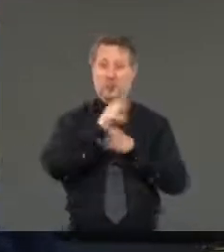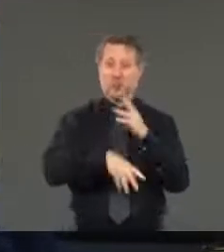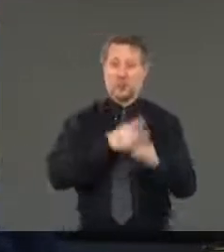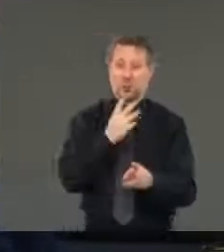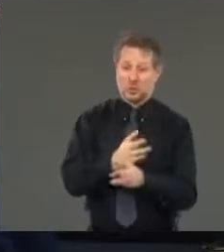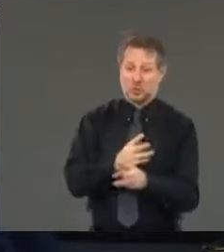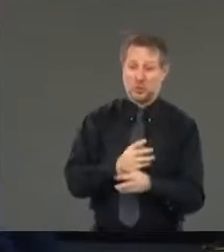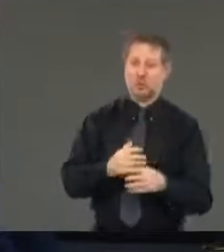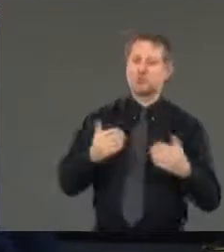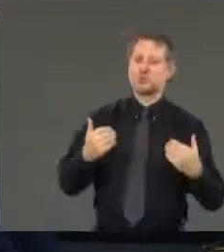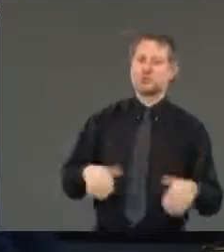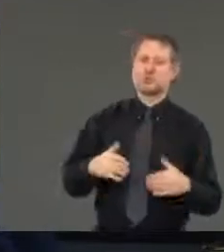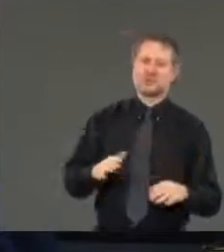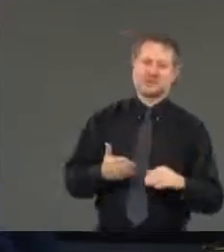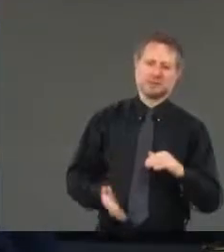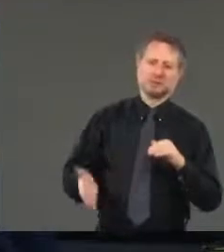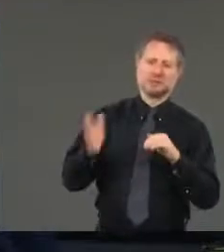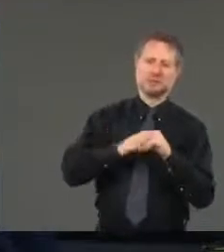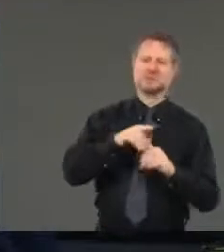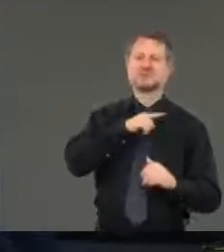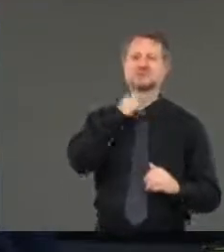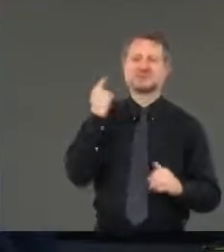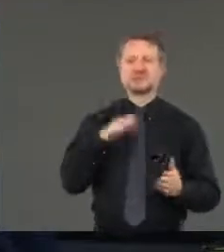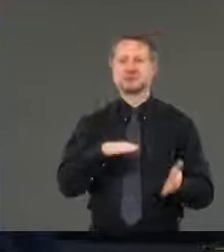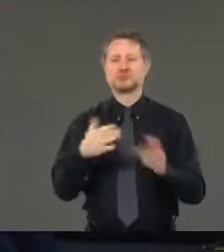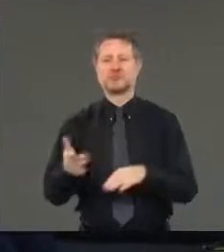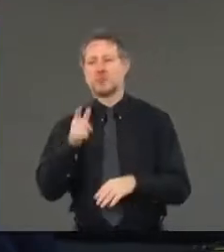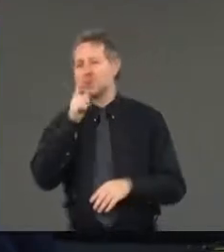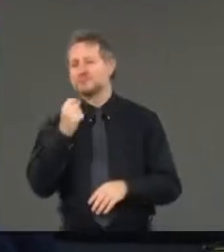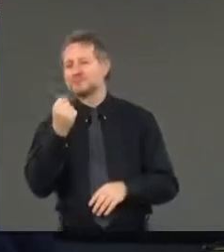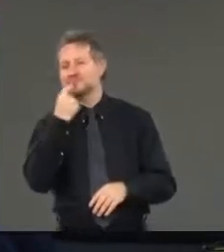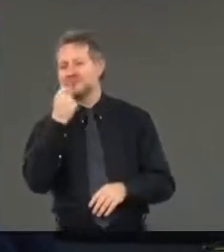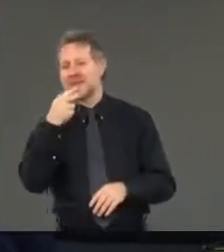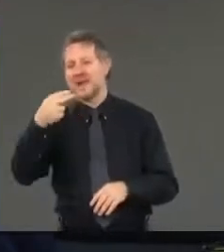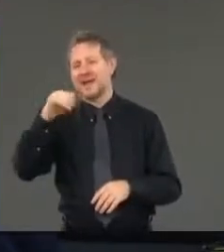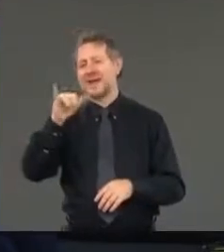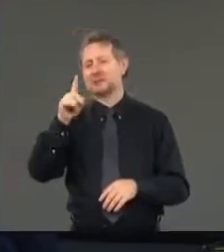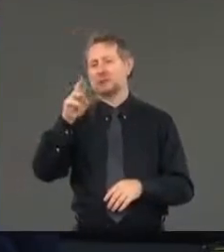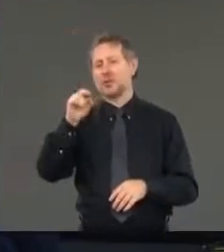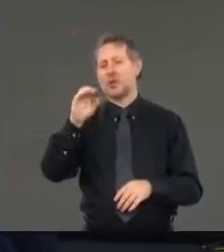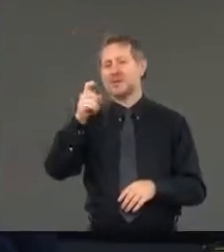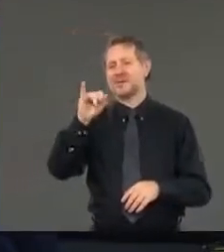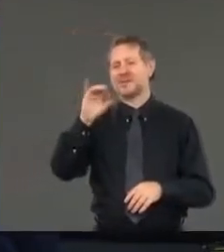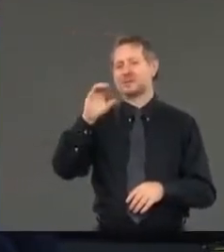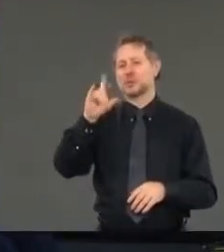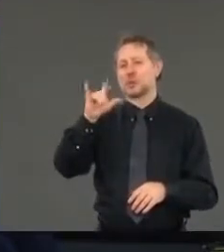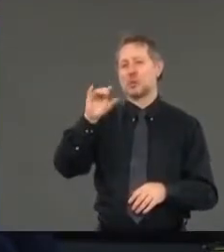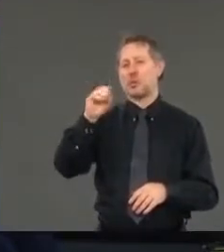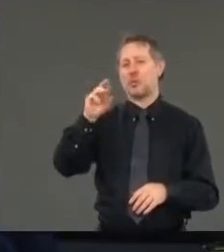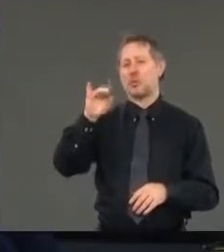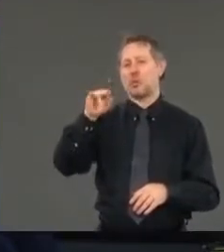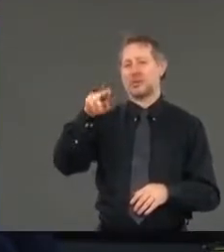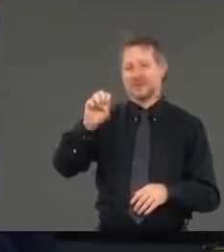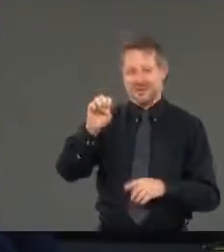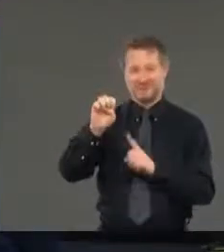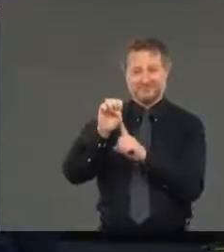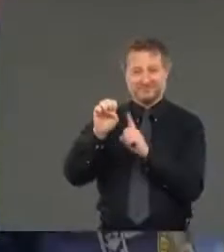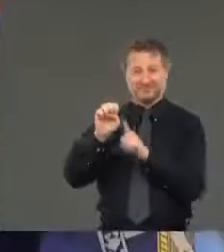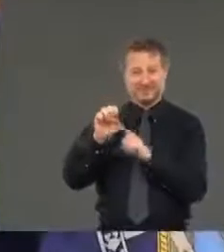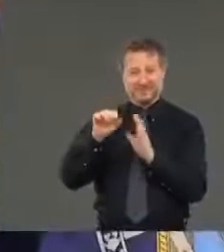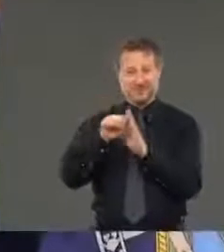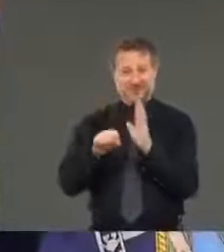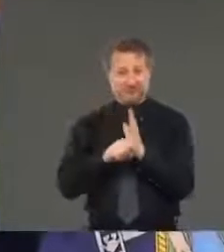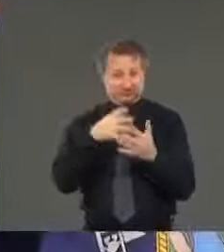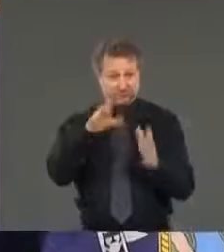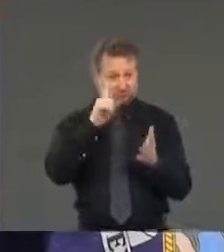double-digit increased risk of death among people that have taken hydroxychloroquine. Is the state tracking what has happened to people in the state